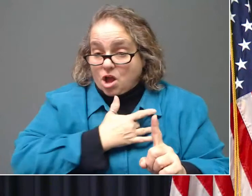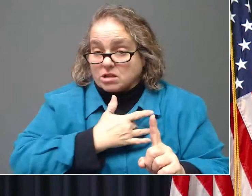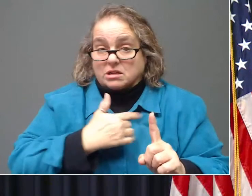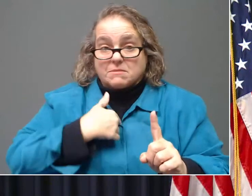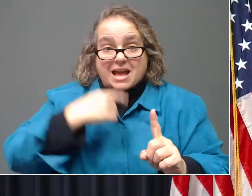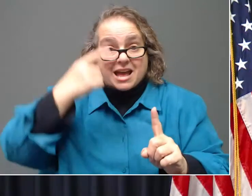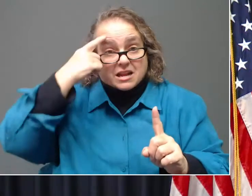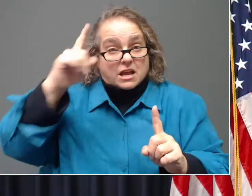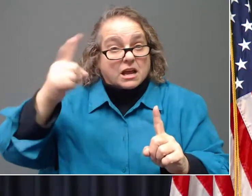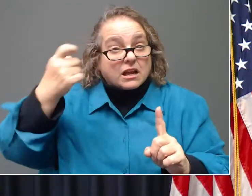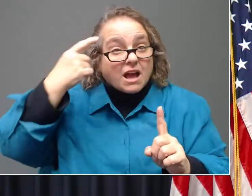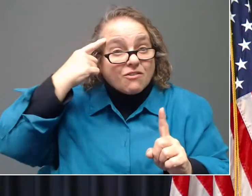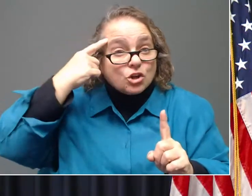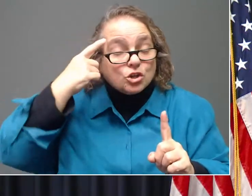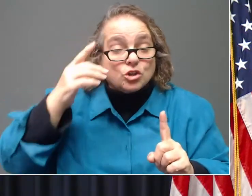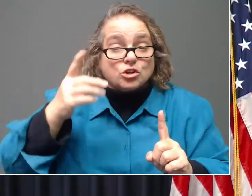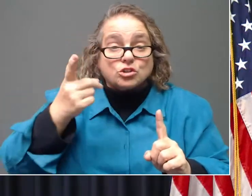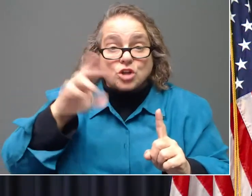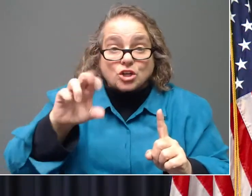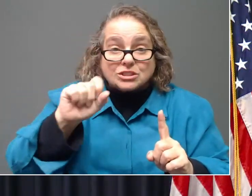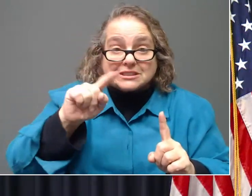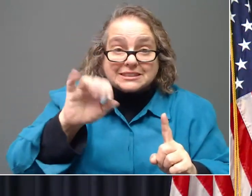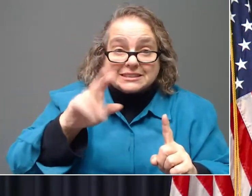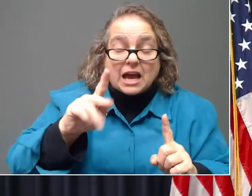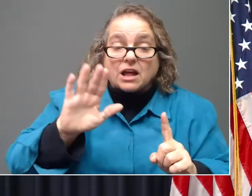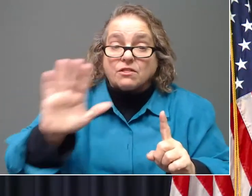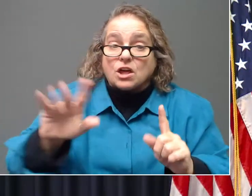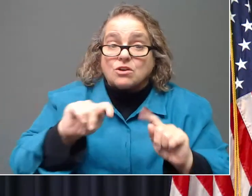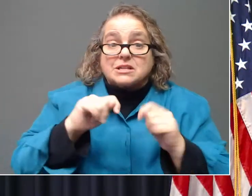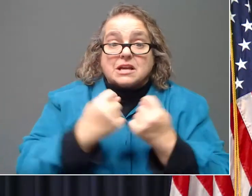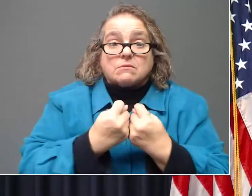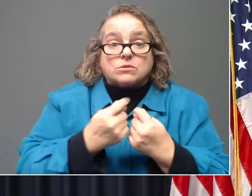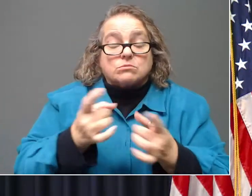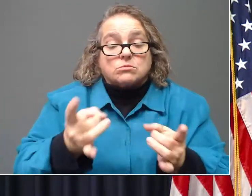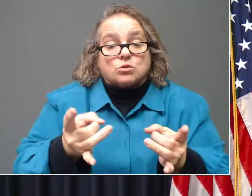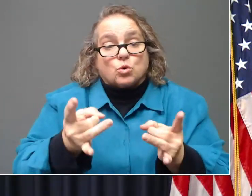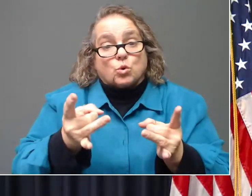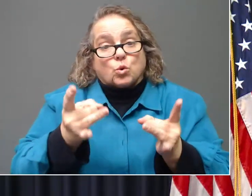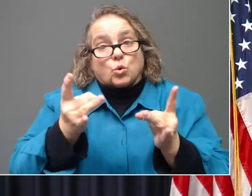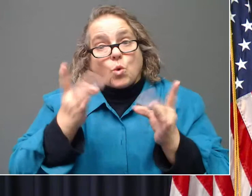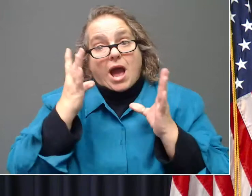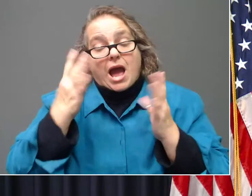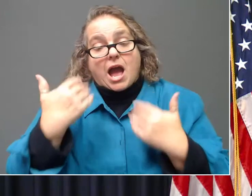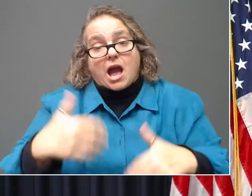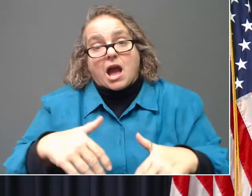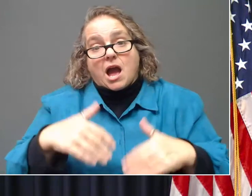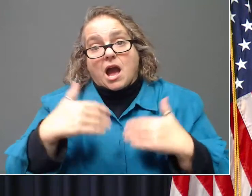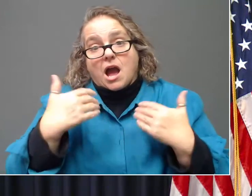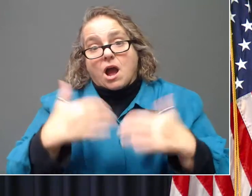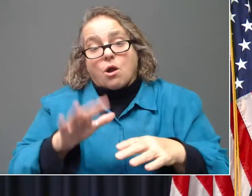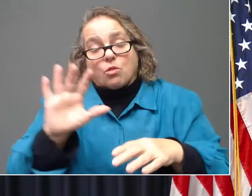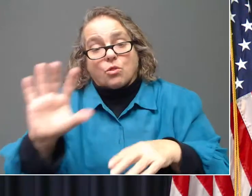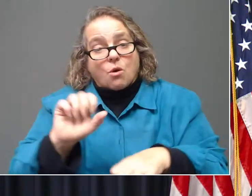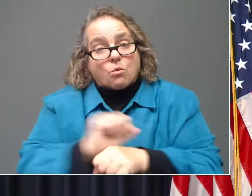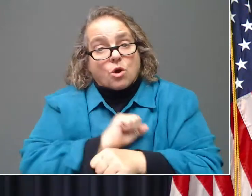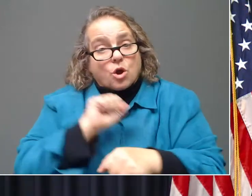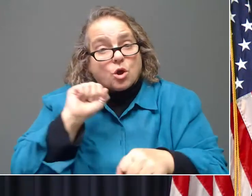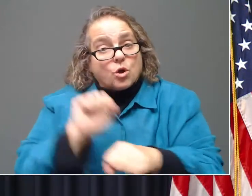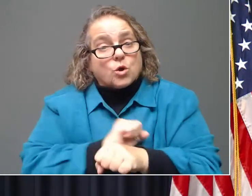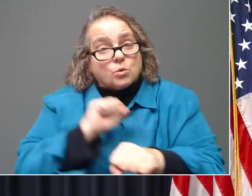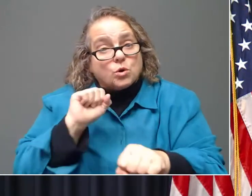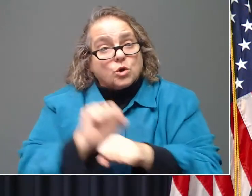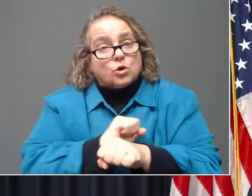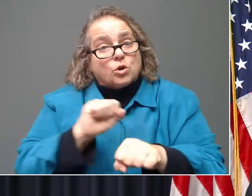Stack, and their teams have been nothing but remarkable. And it's